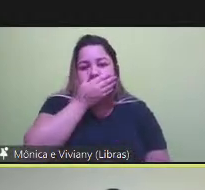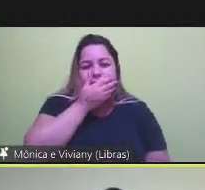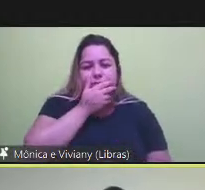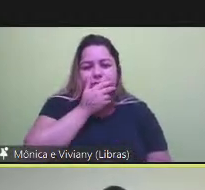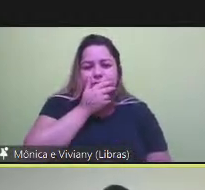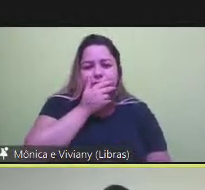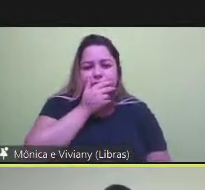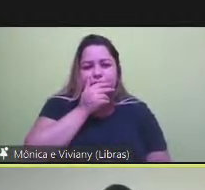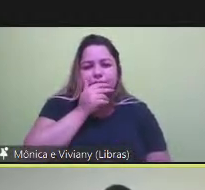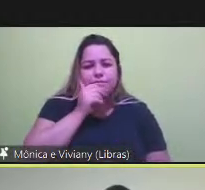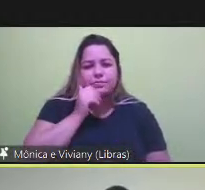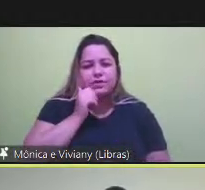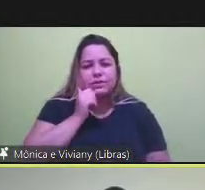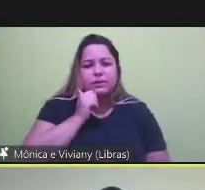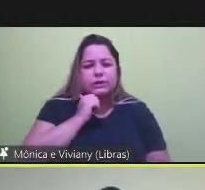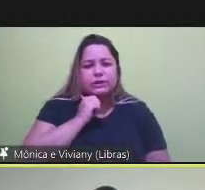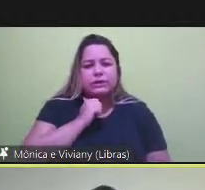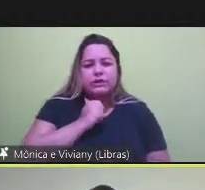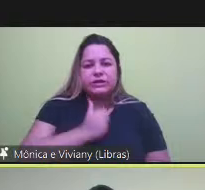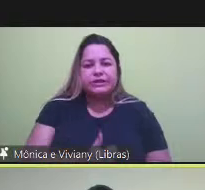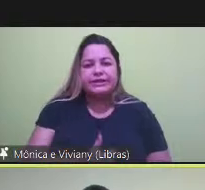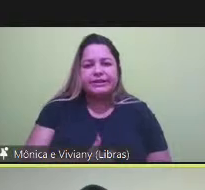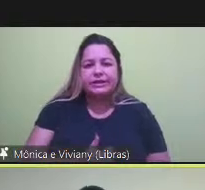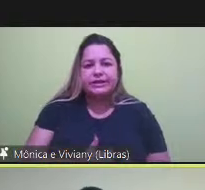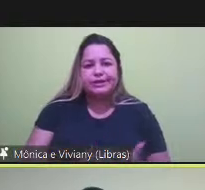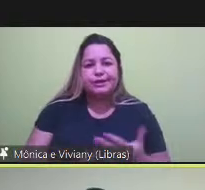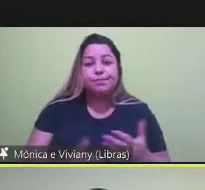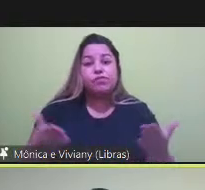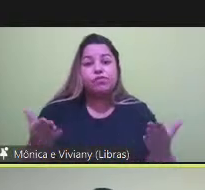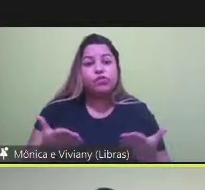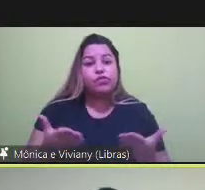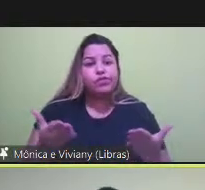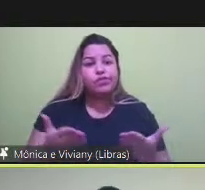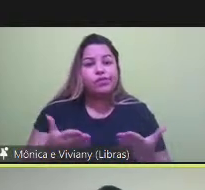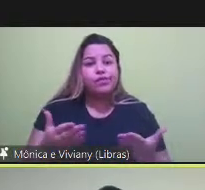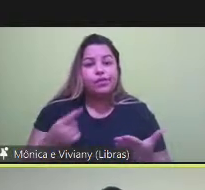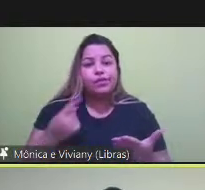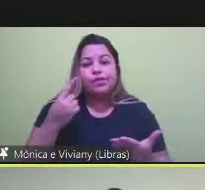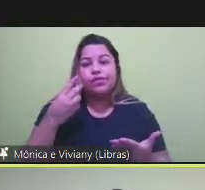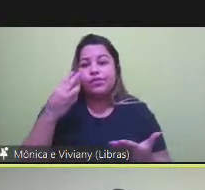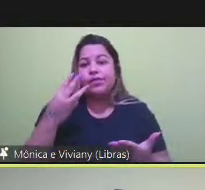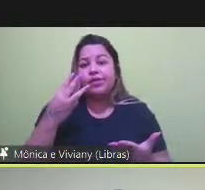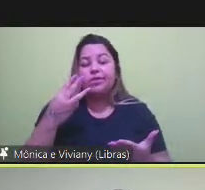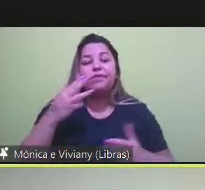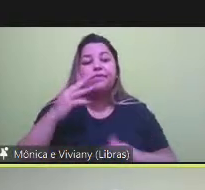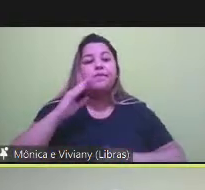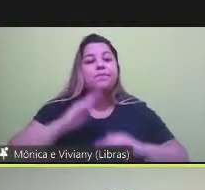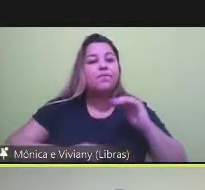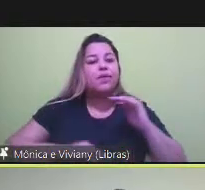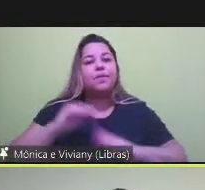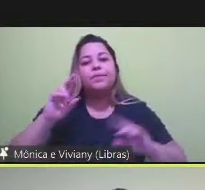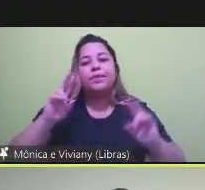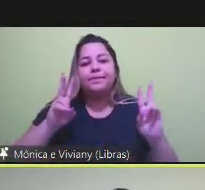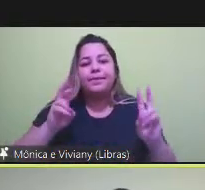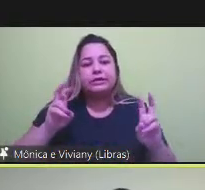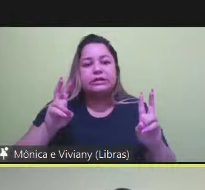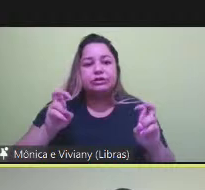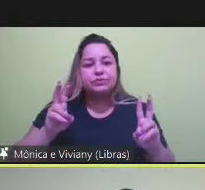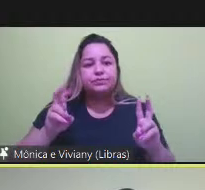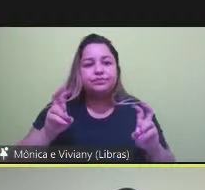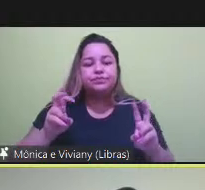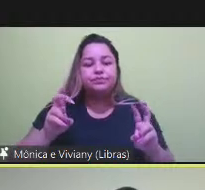Então, atualmente... Currently, we have 13 thematic actions.